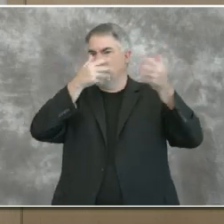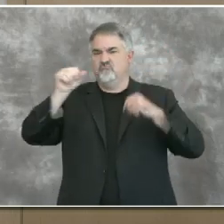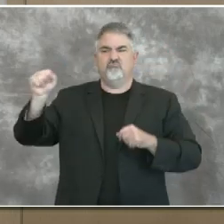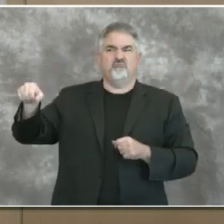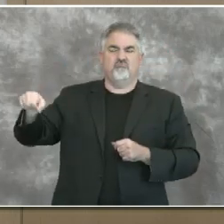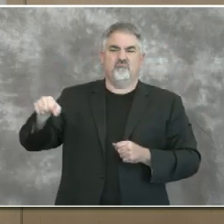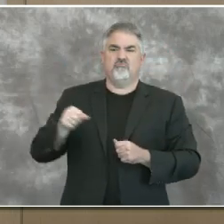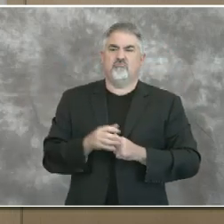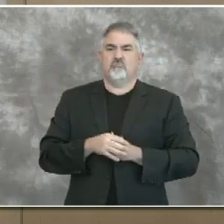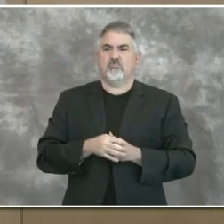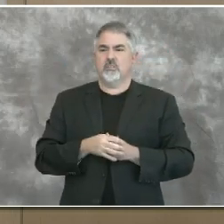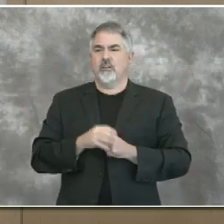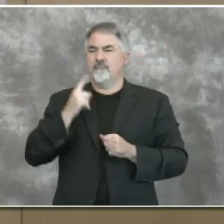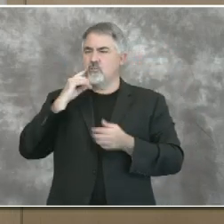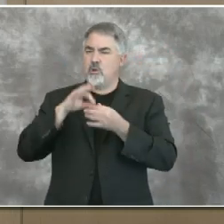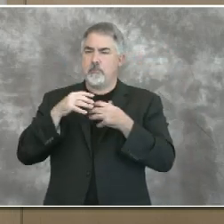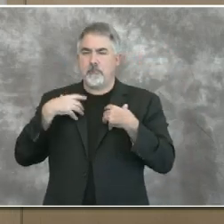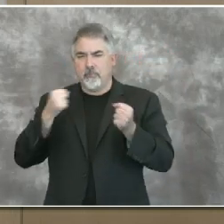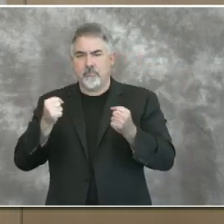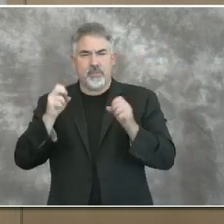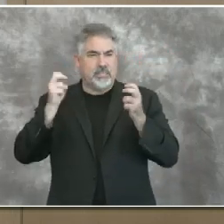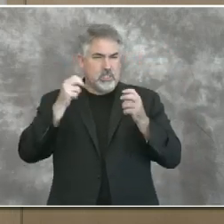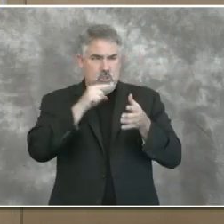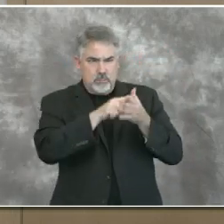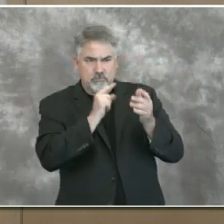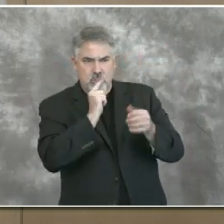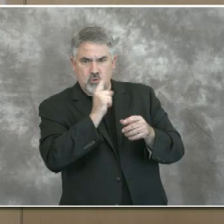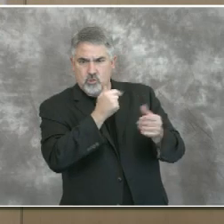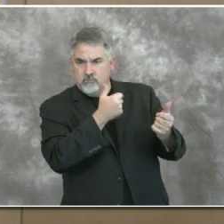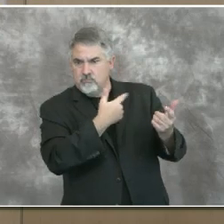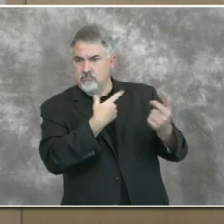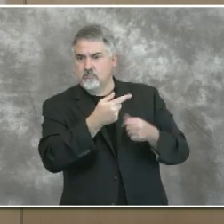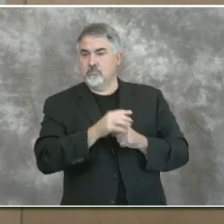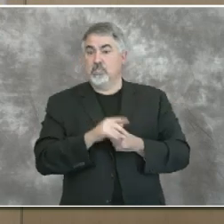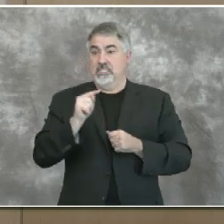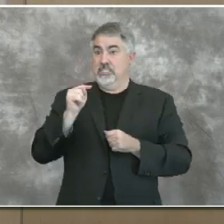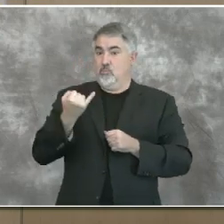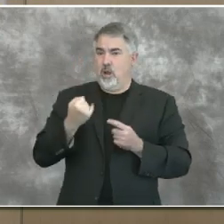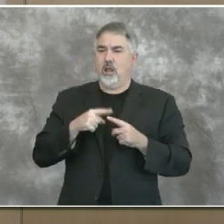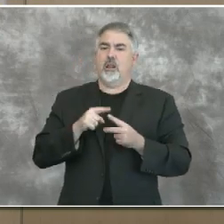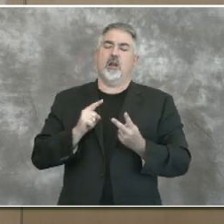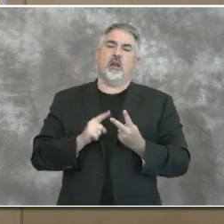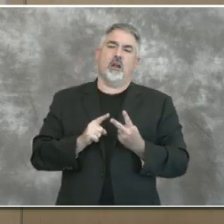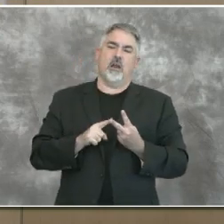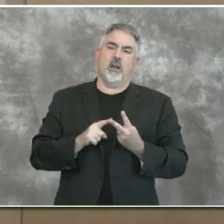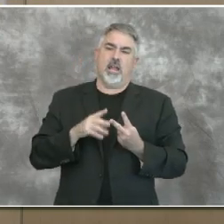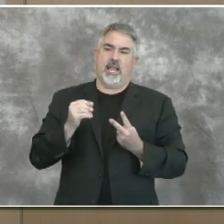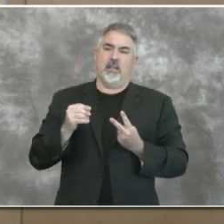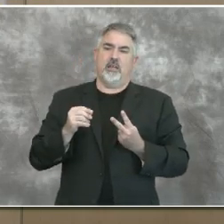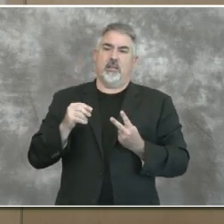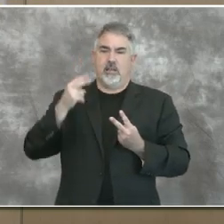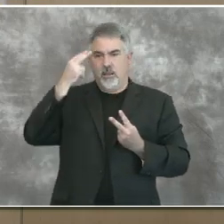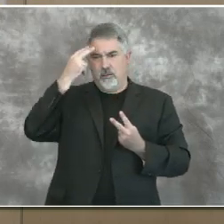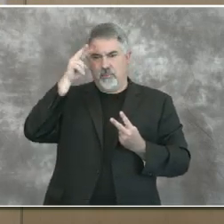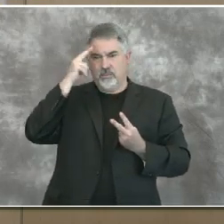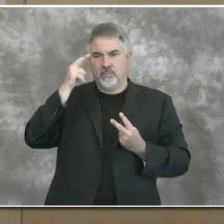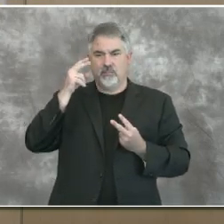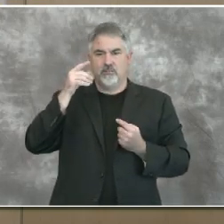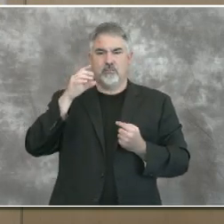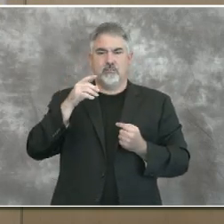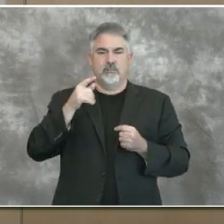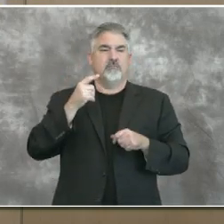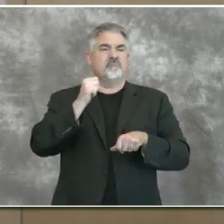health jurisdiction in Tijuana, with the Mexican consulate as